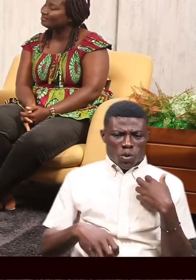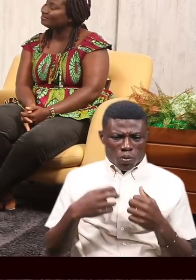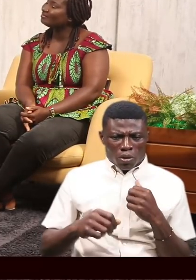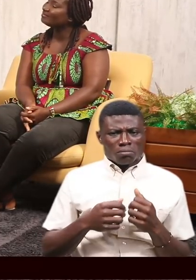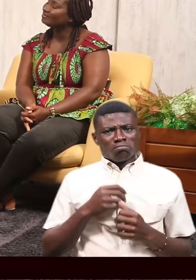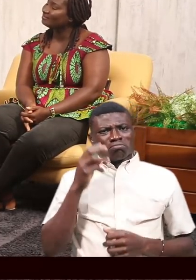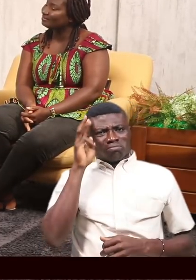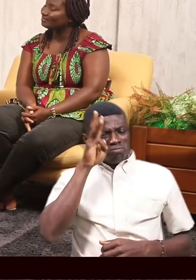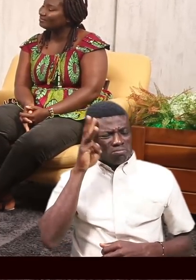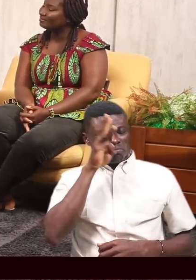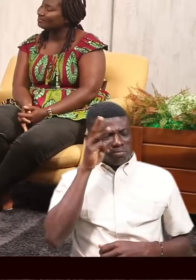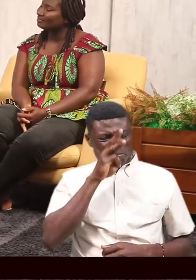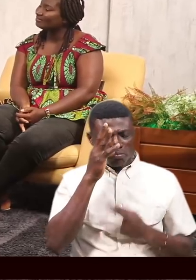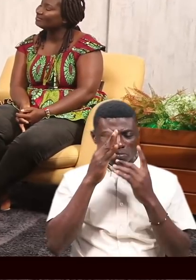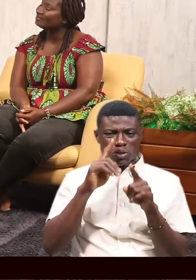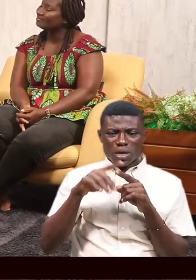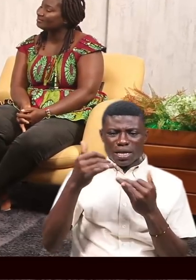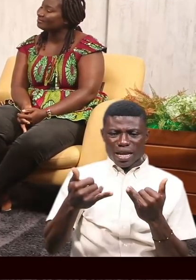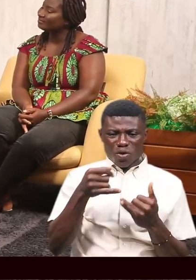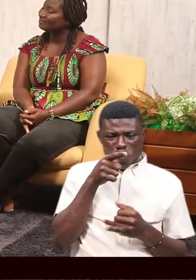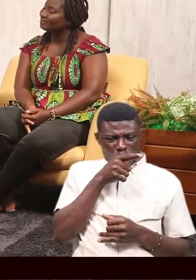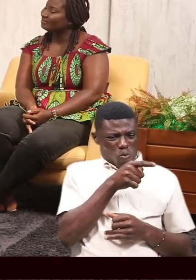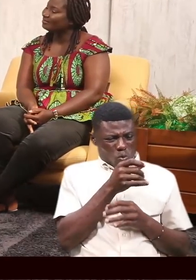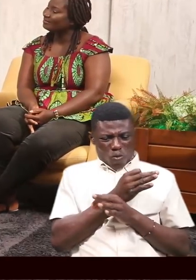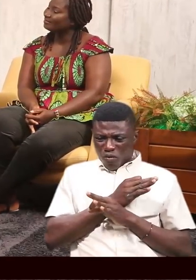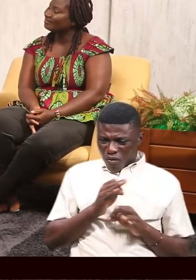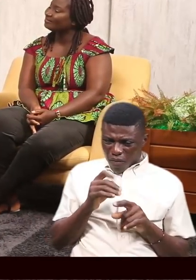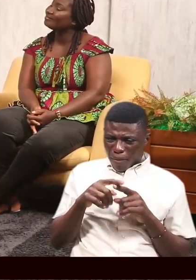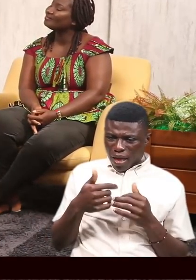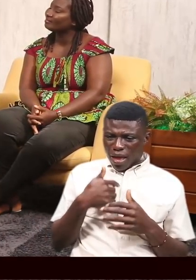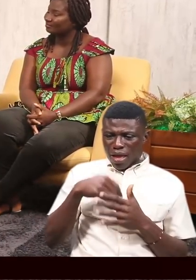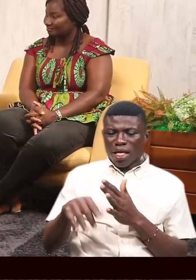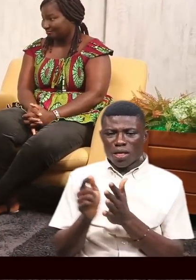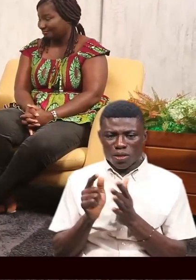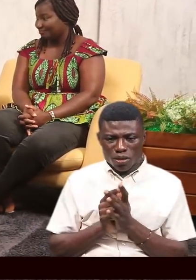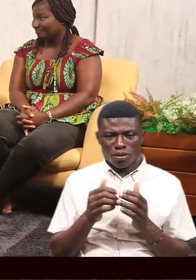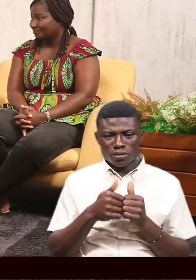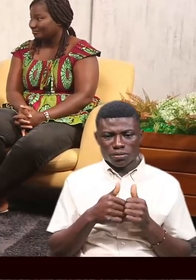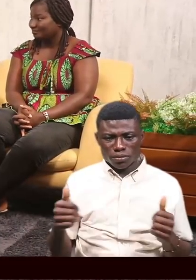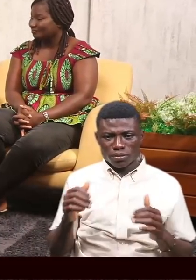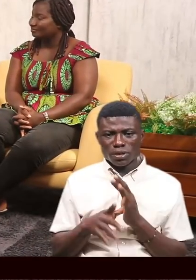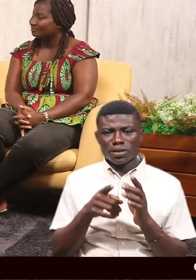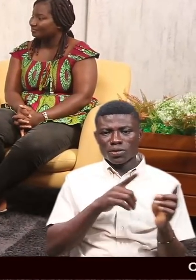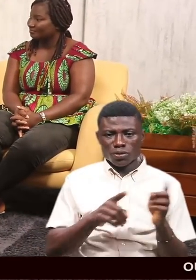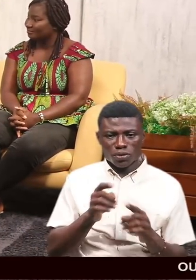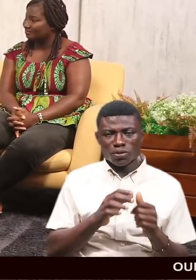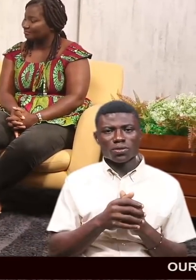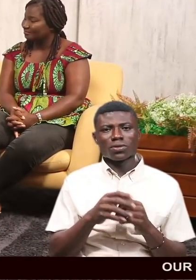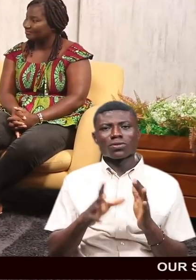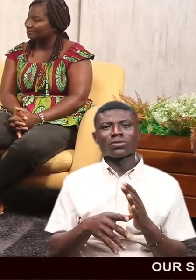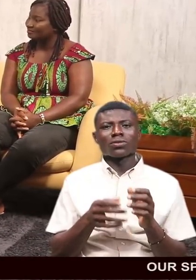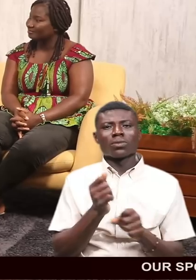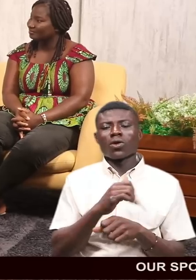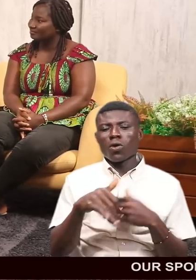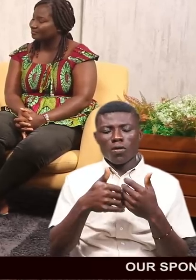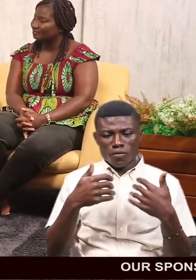dear binny, would the wet a womb say a cambrum a dear, I will be ye a day a